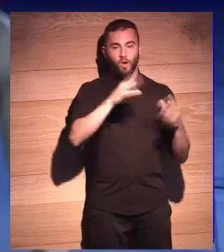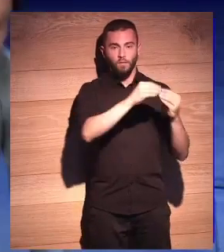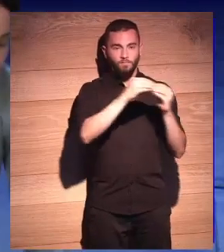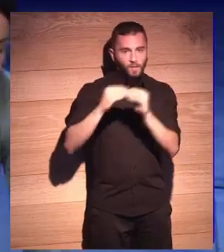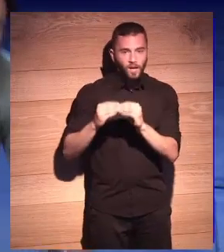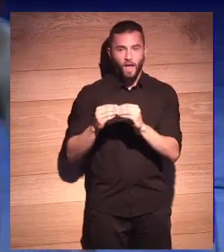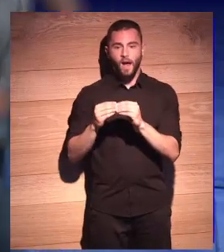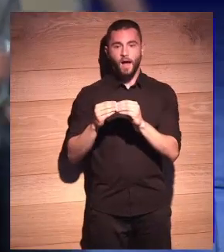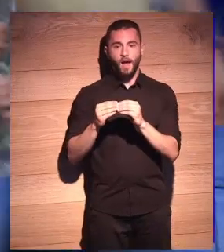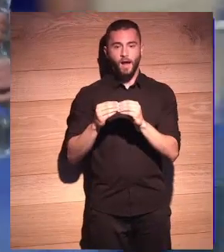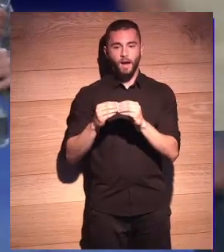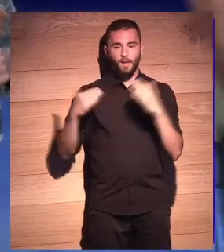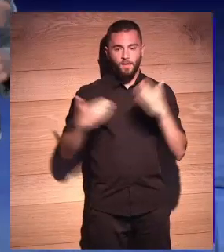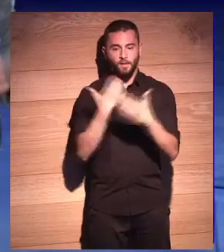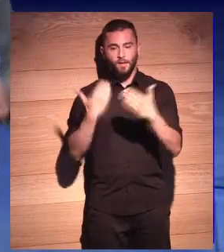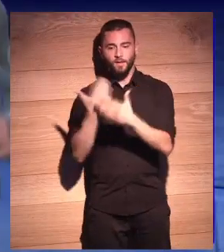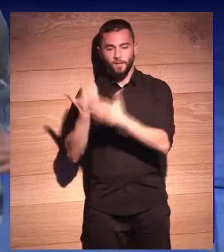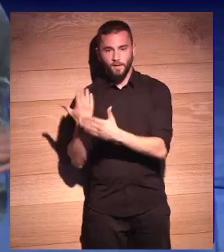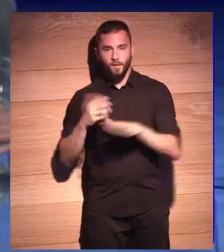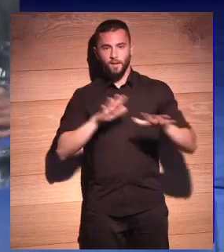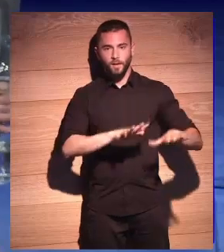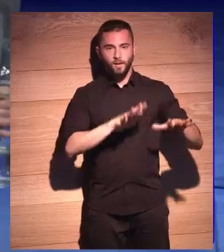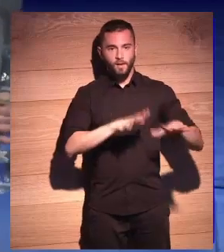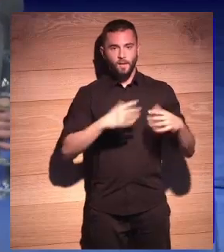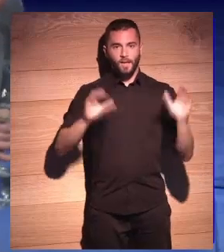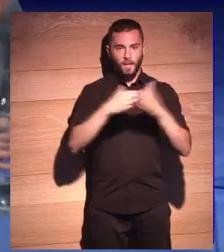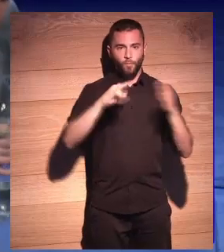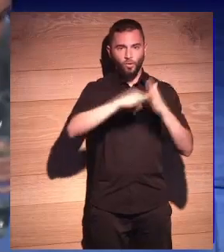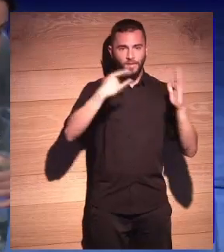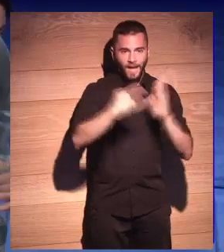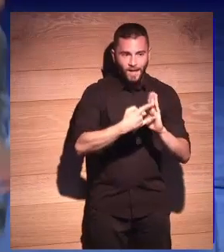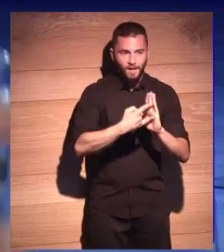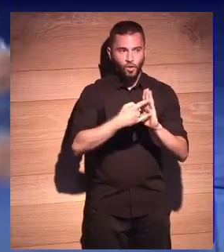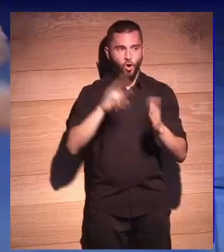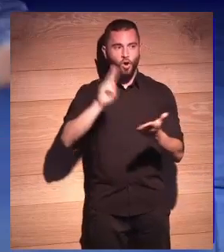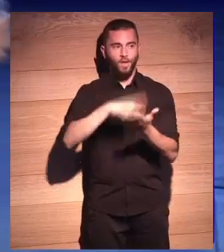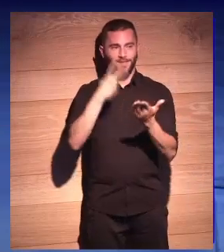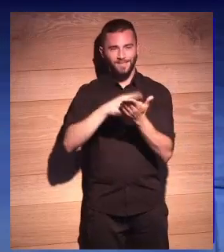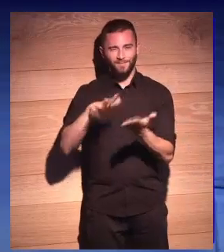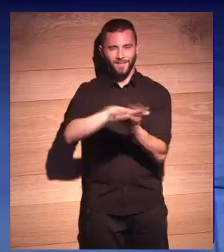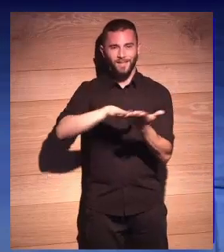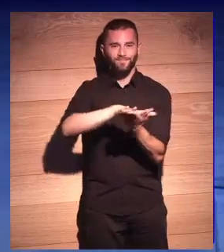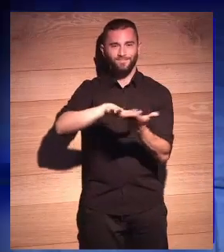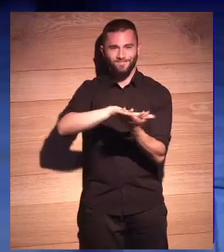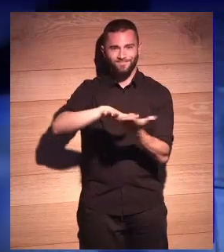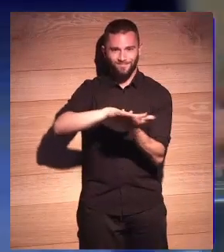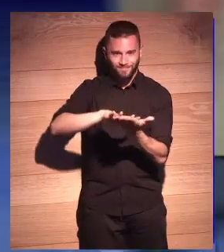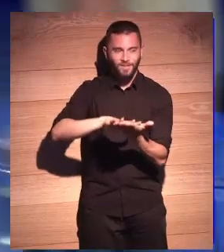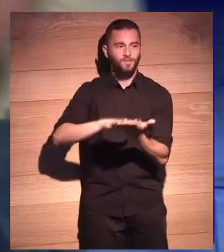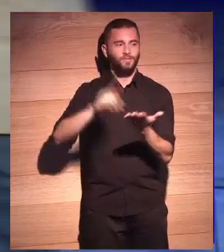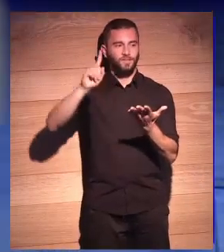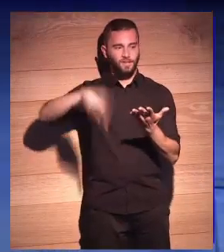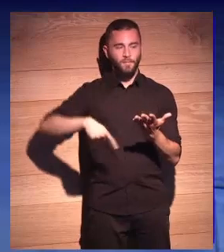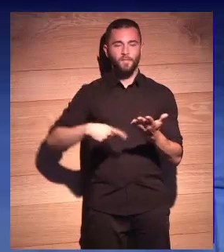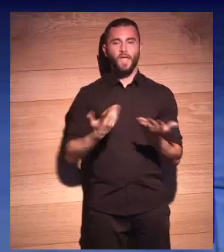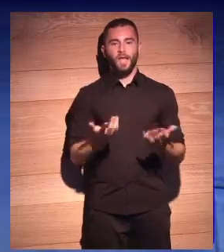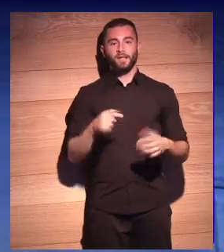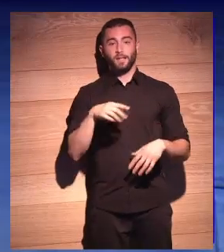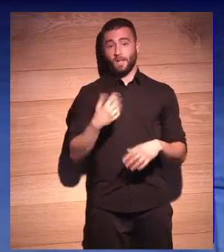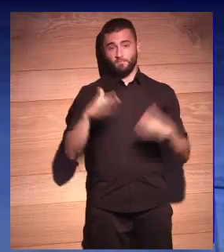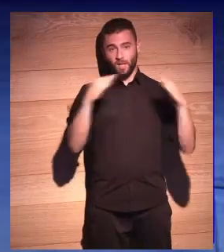that was able to create and to have all of us here, from the technical team, interpreters, sign interpreters